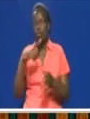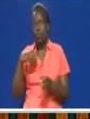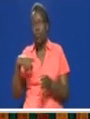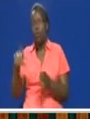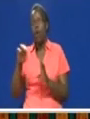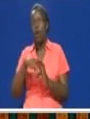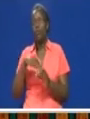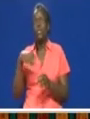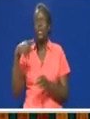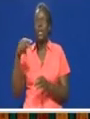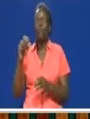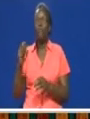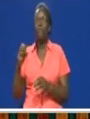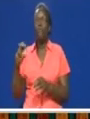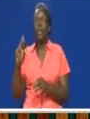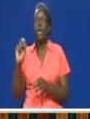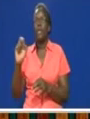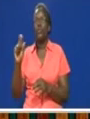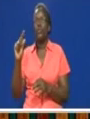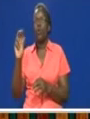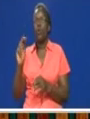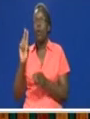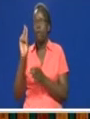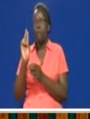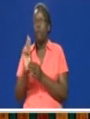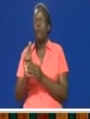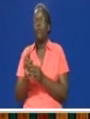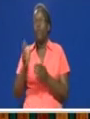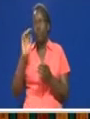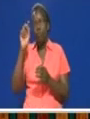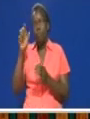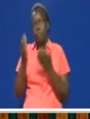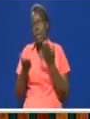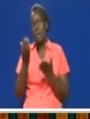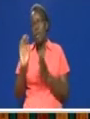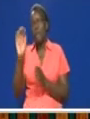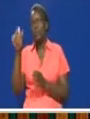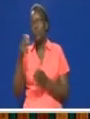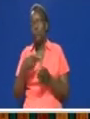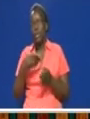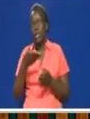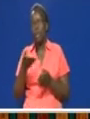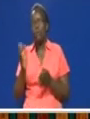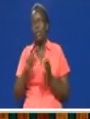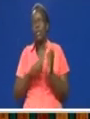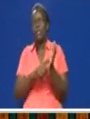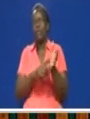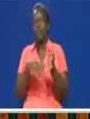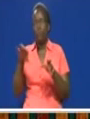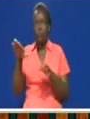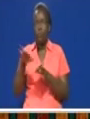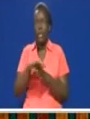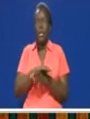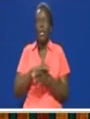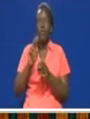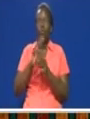phrasal verb. So you might be asked to give examples or to fill in using phrasal verbs